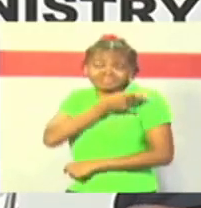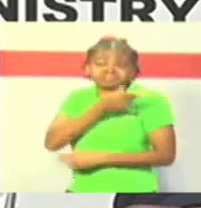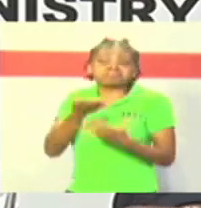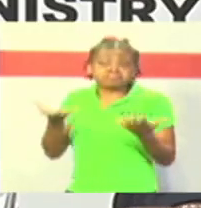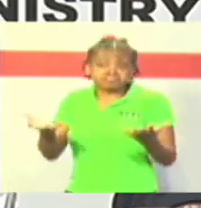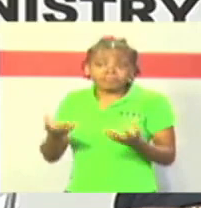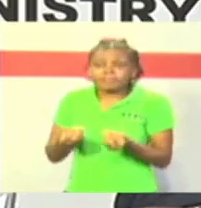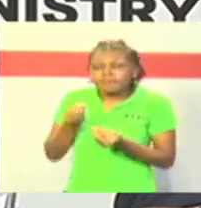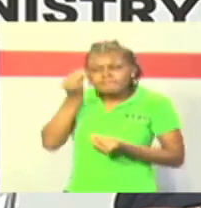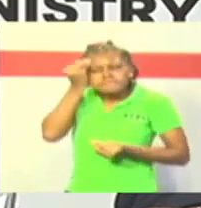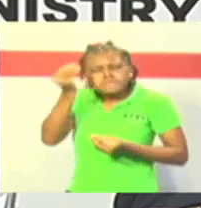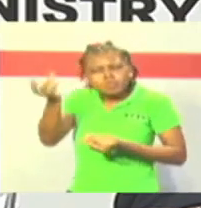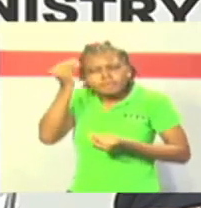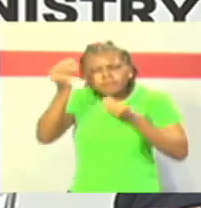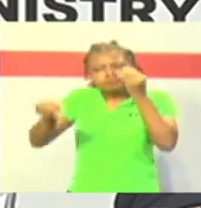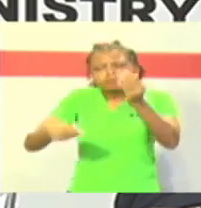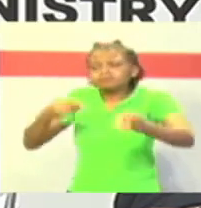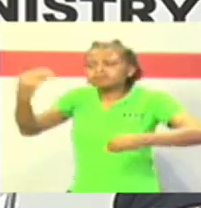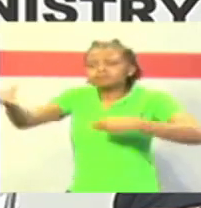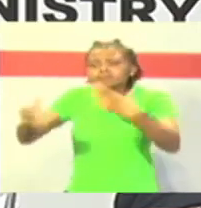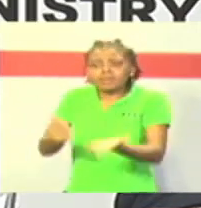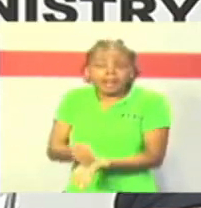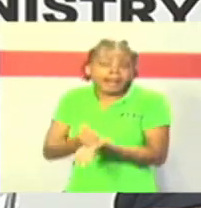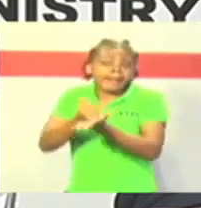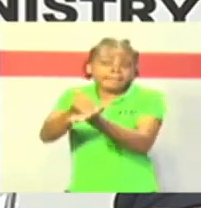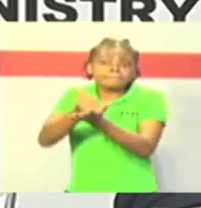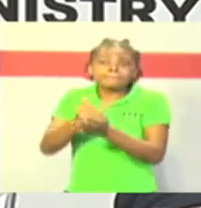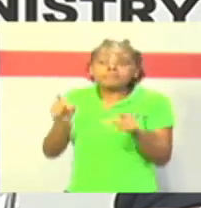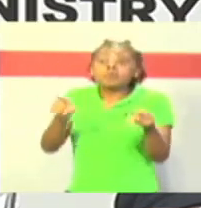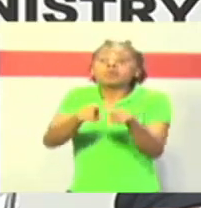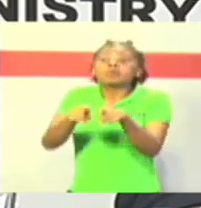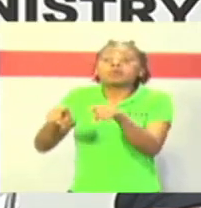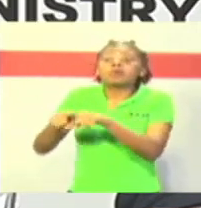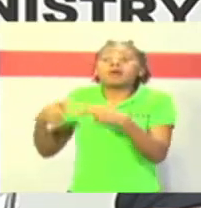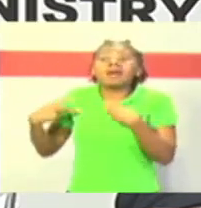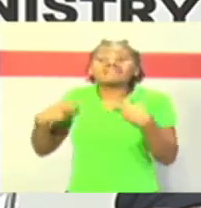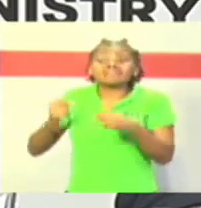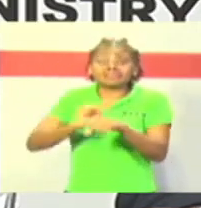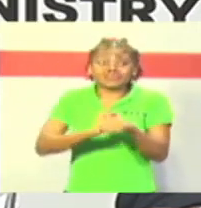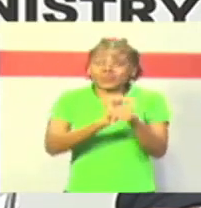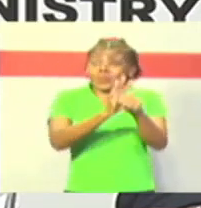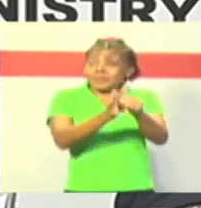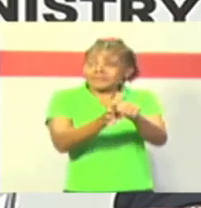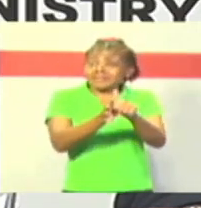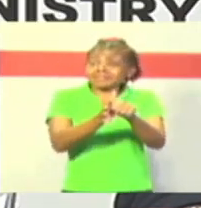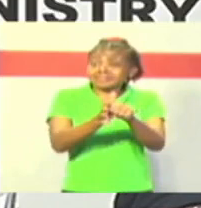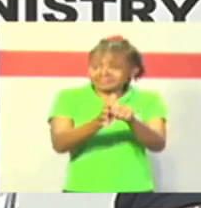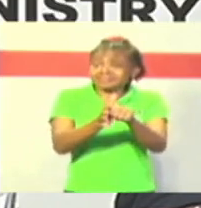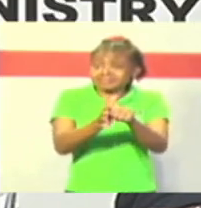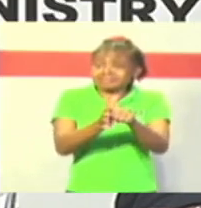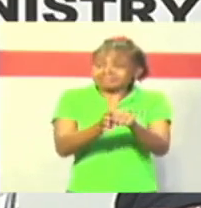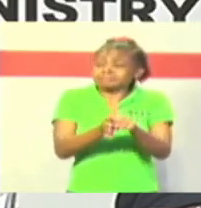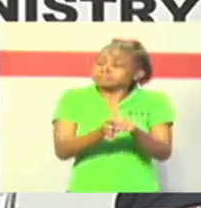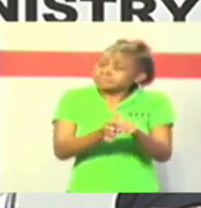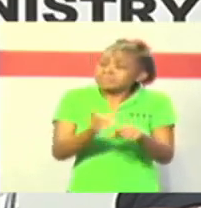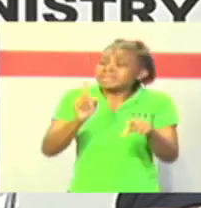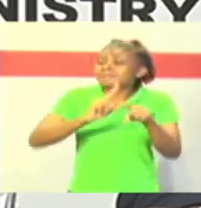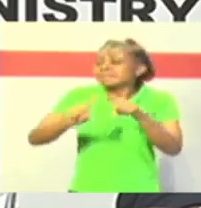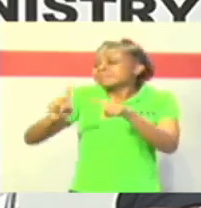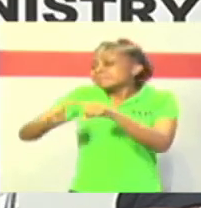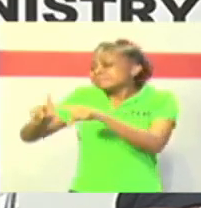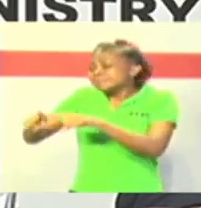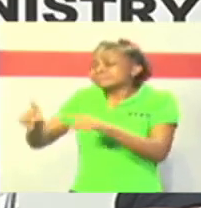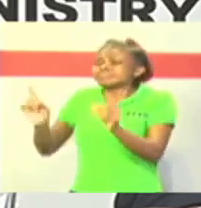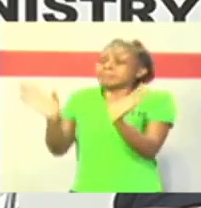COVID-19 vaccine sensitization sessions, again critical in the sector. We've engaged 771 members of our